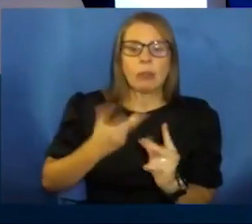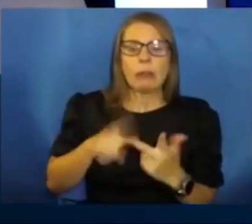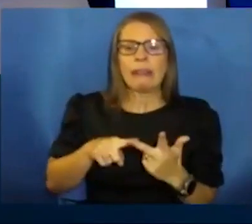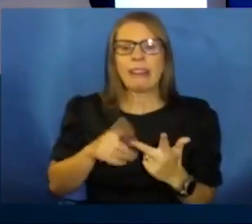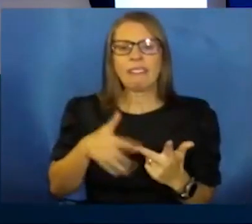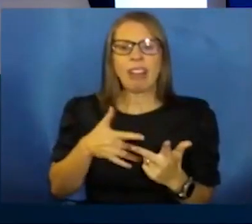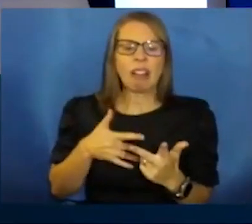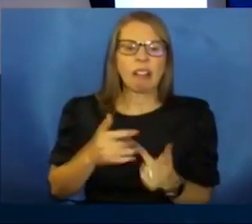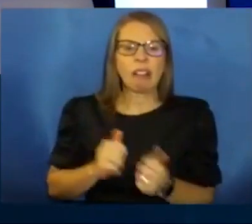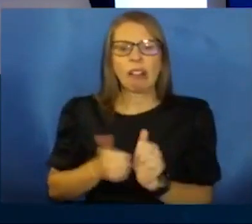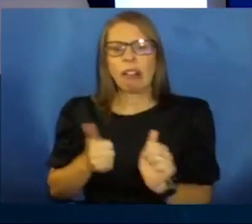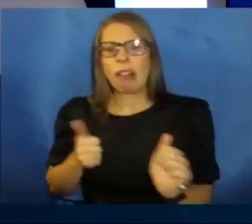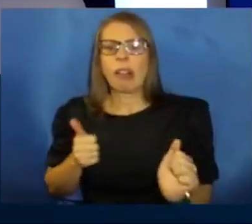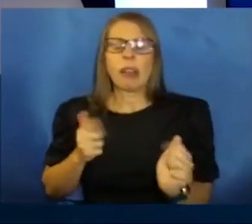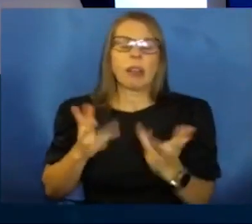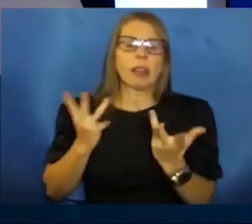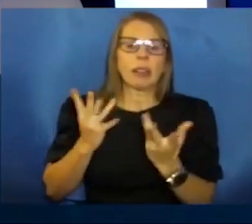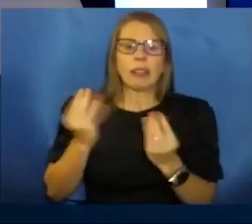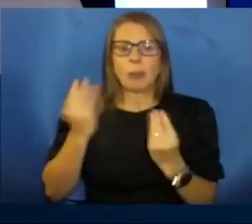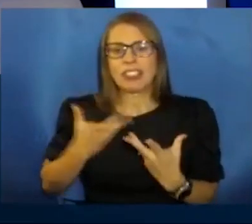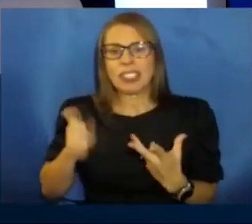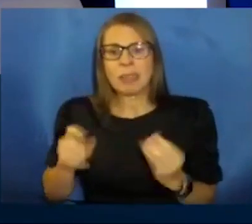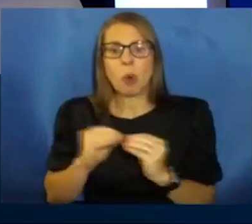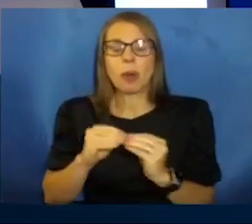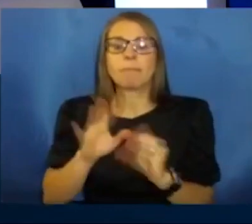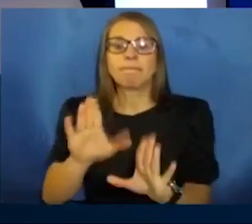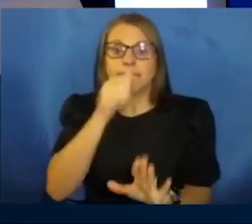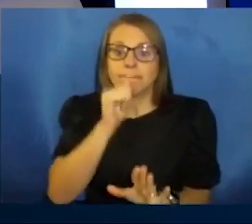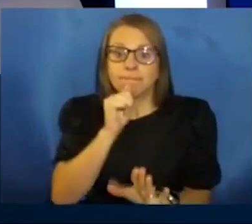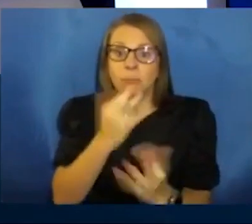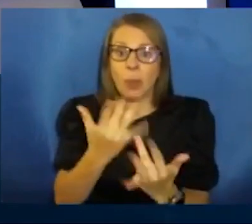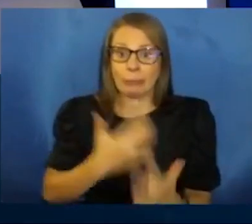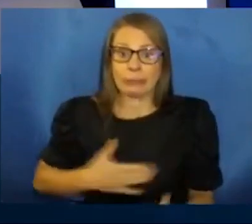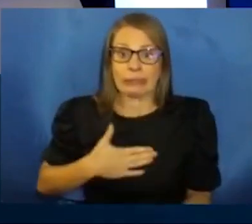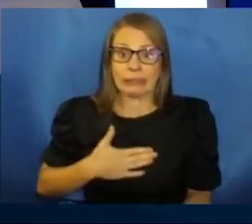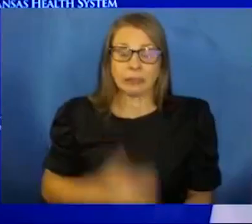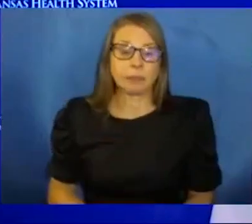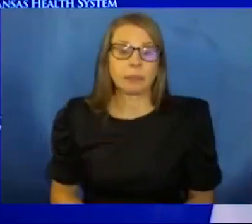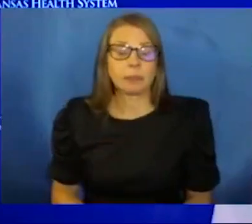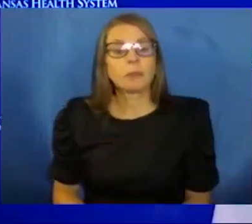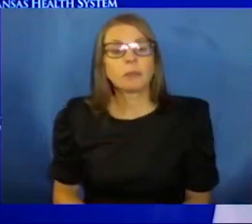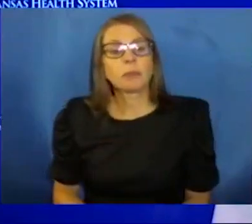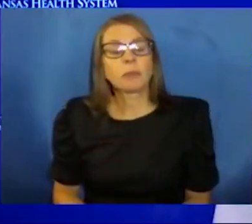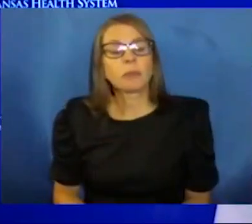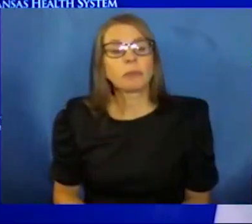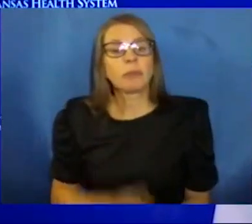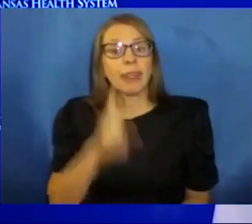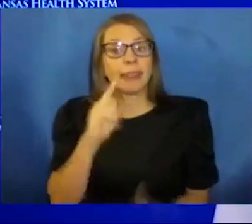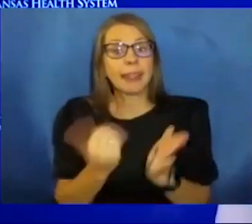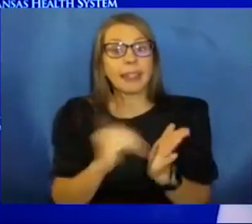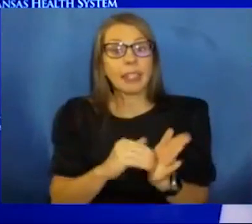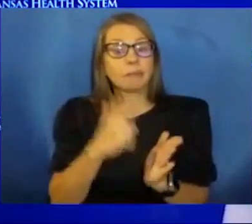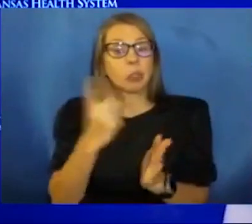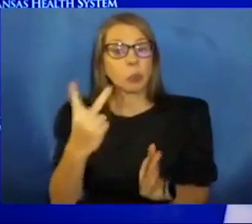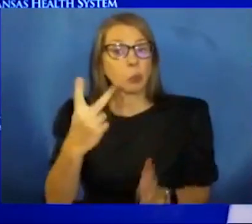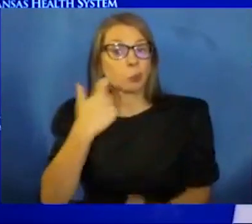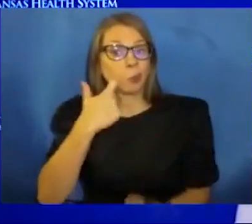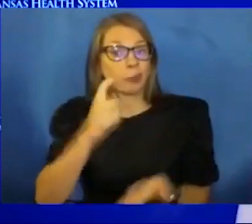it's coming, so just be patient and wait. And I think, I think that the two recent publications, I actually have